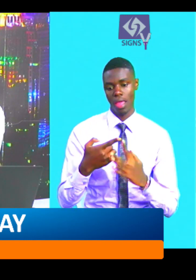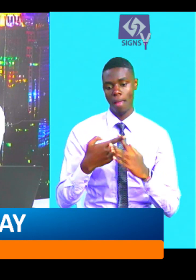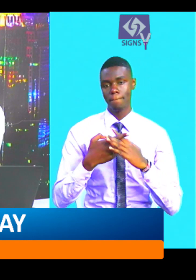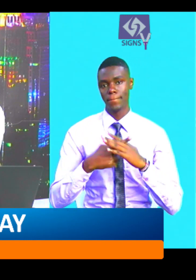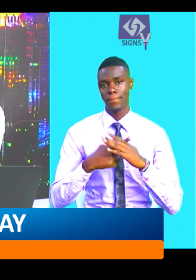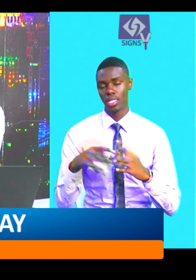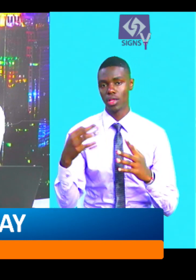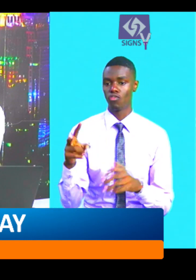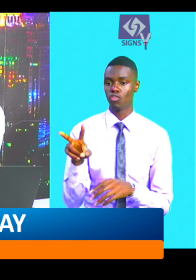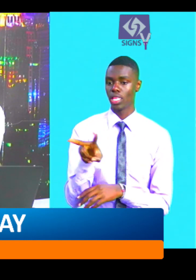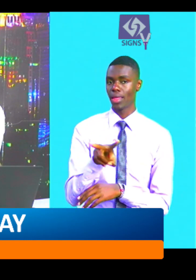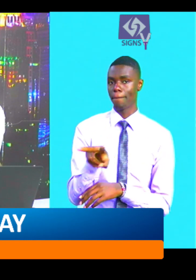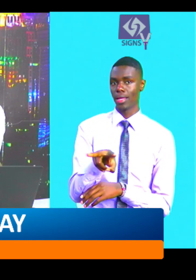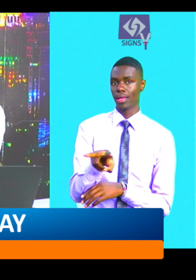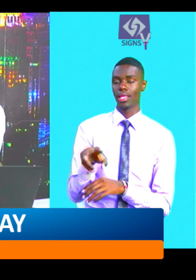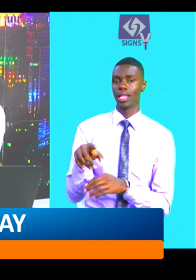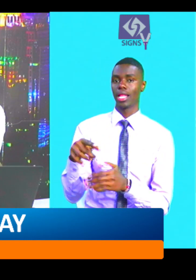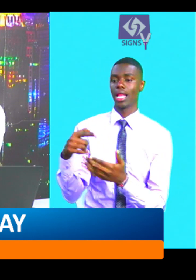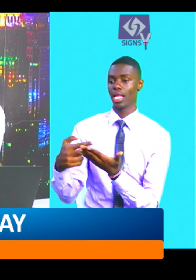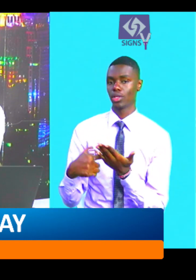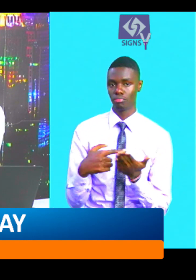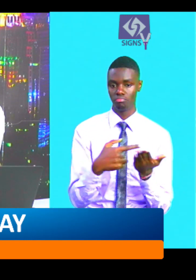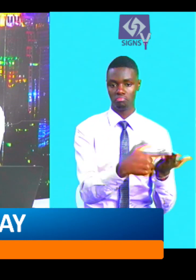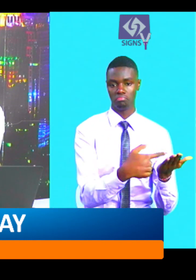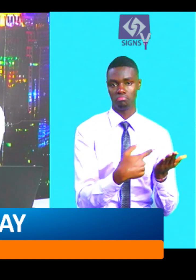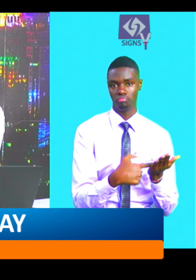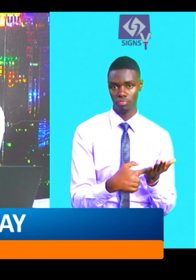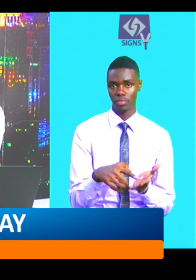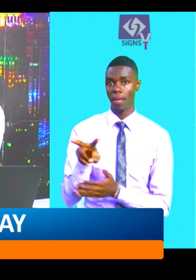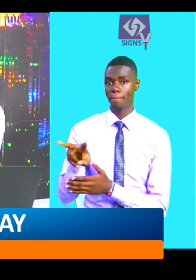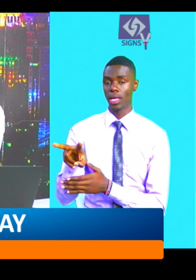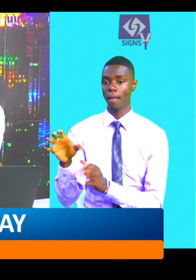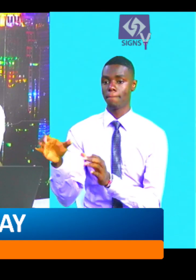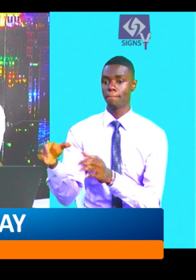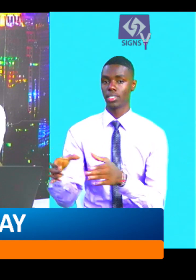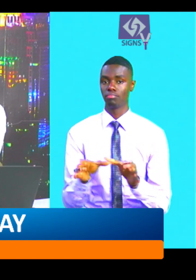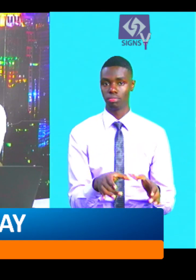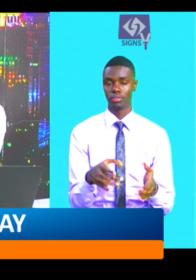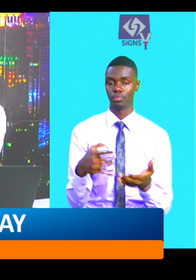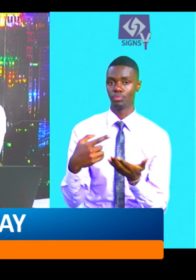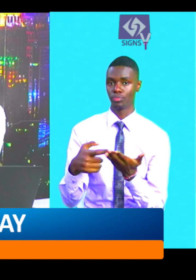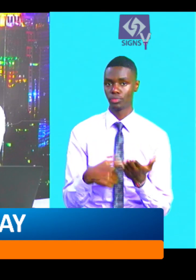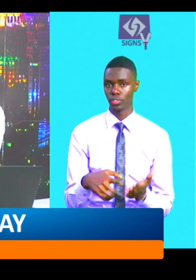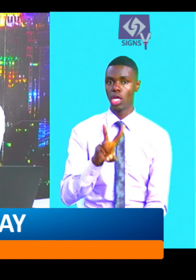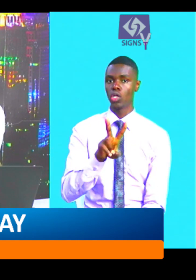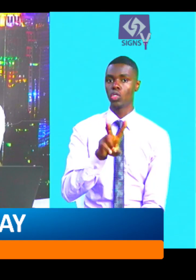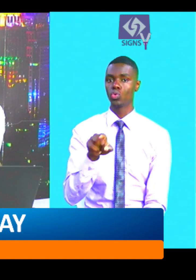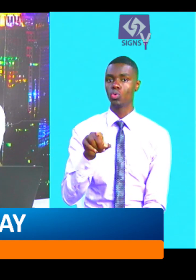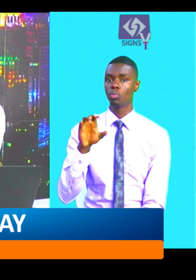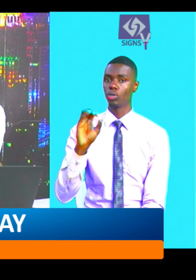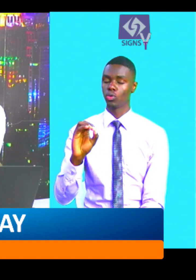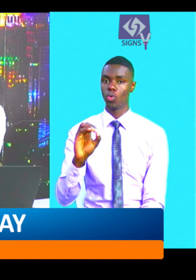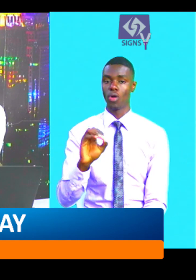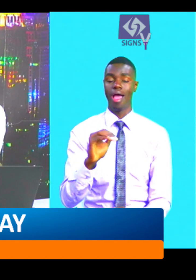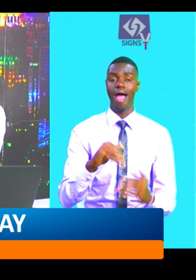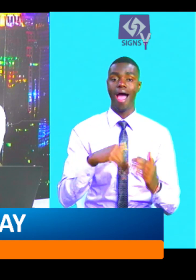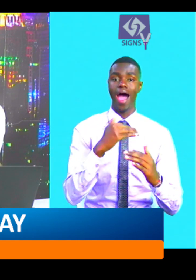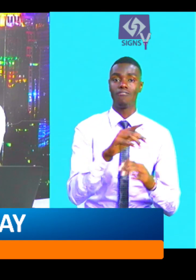but the team decided that they should schedule Wednesday as the beginning of the